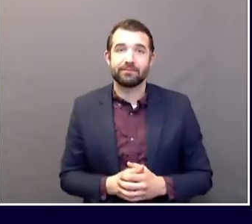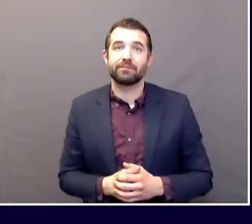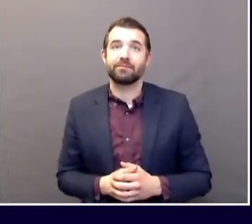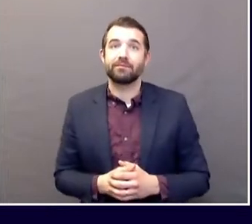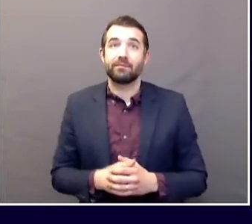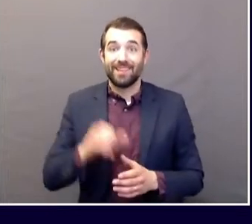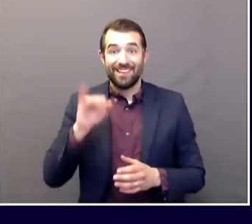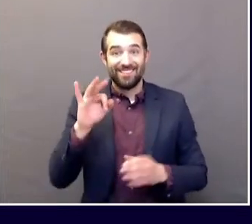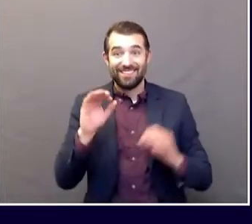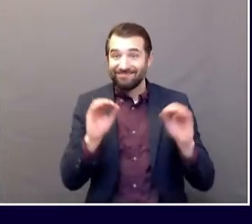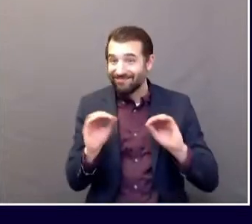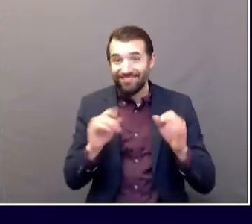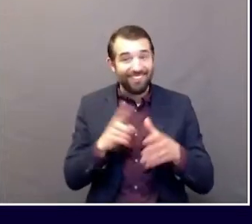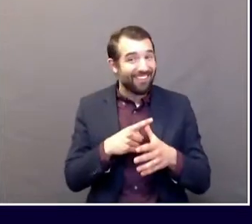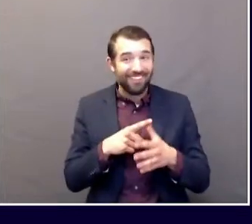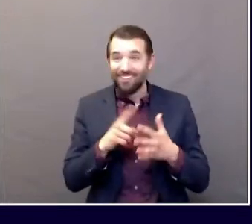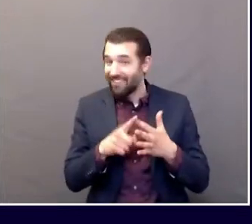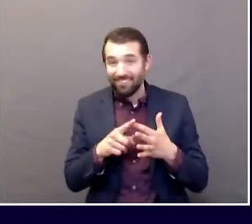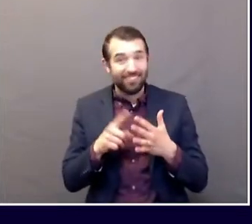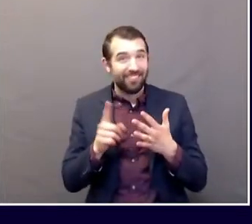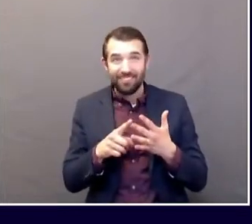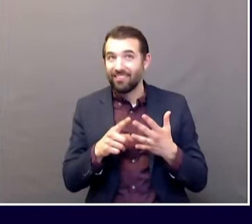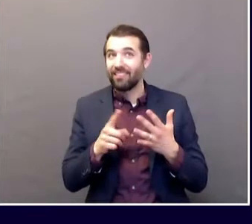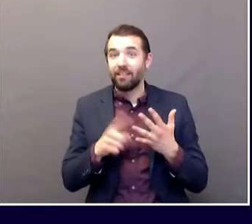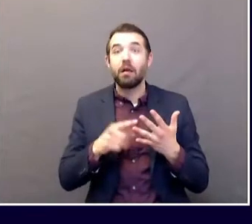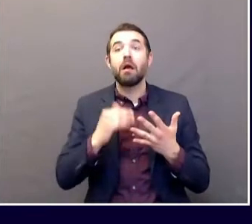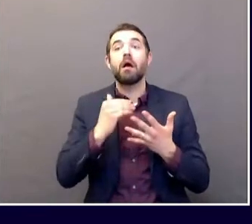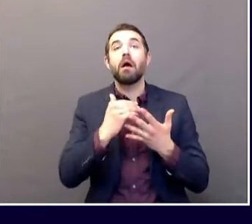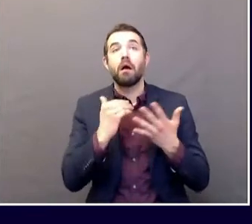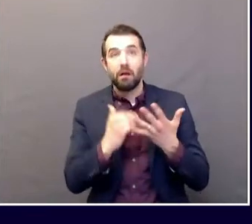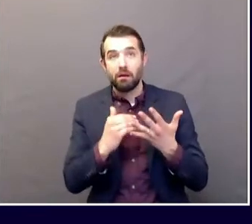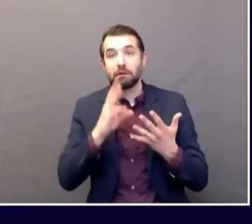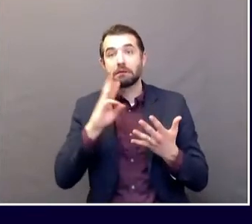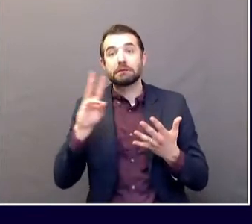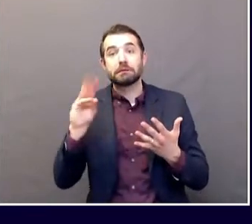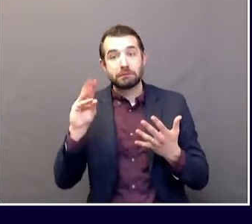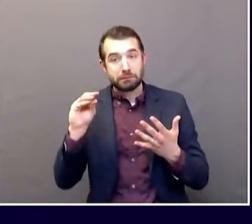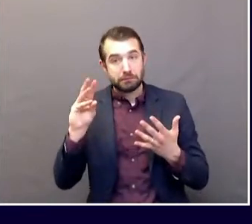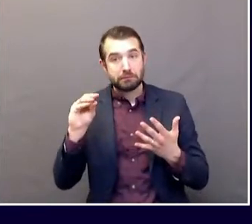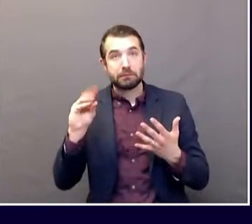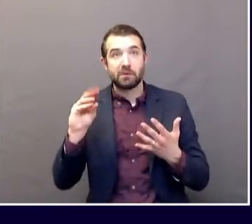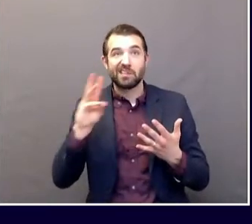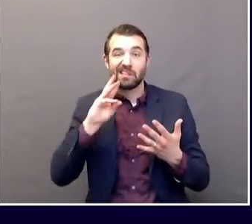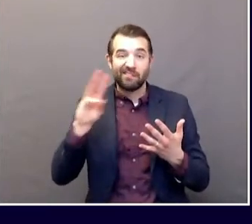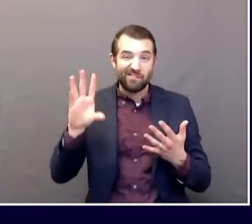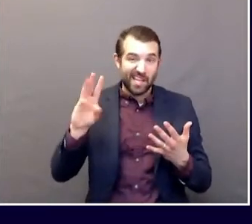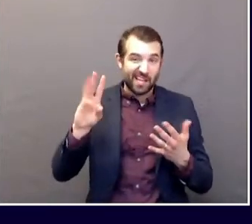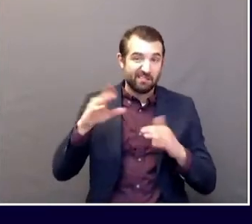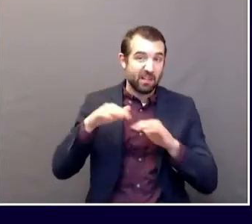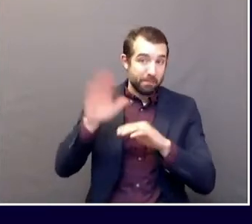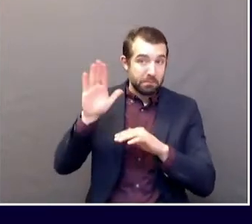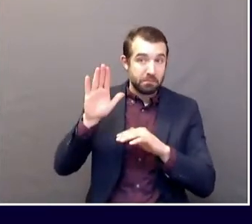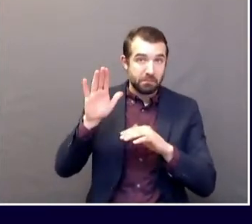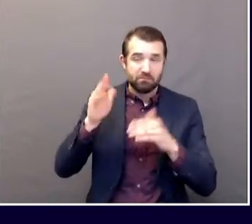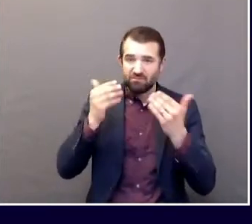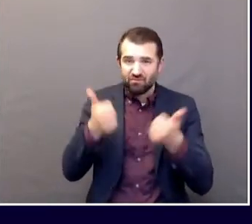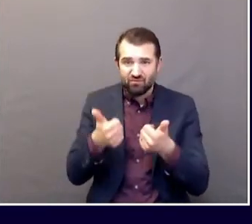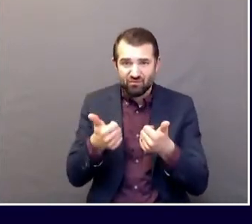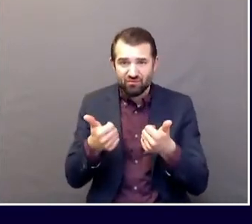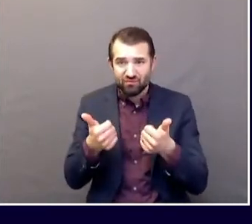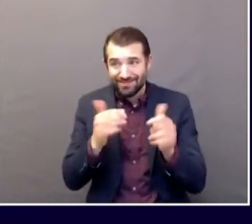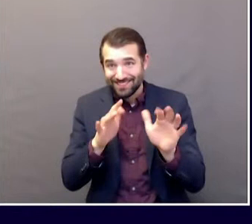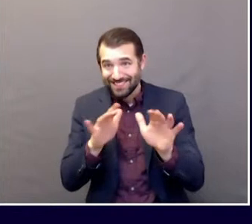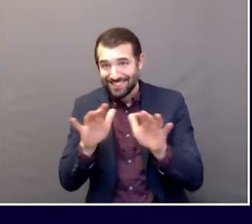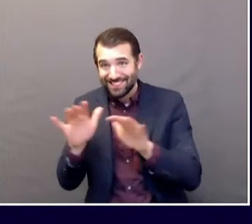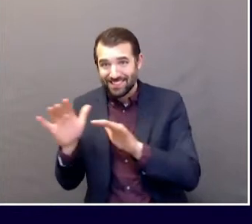those who are, say, 65 and older, after you've attempted to focus in the current group. So we do make those allowances